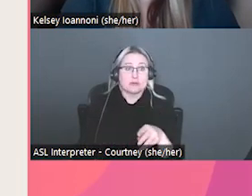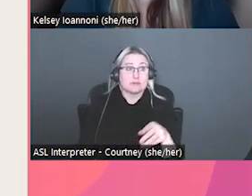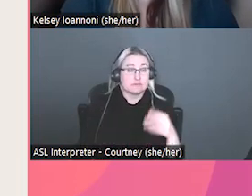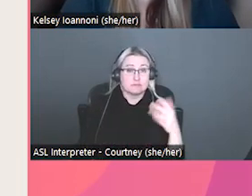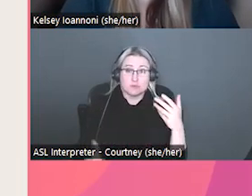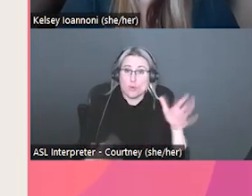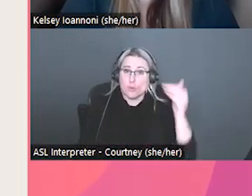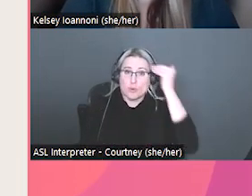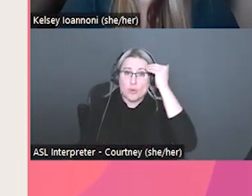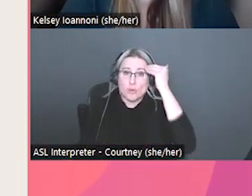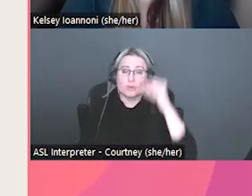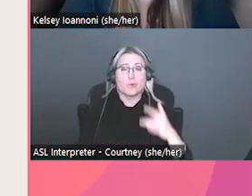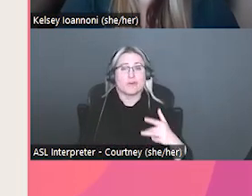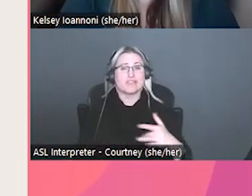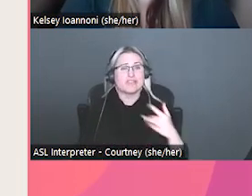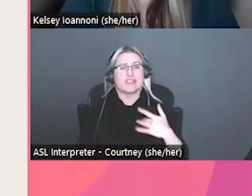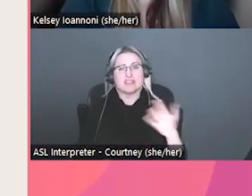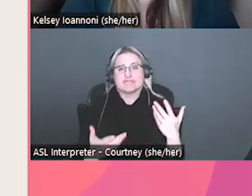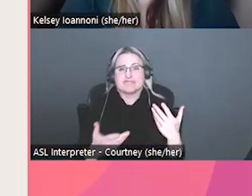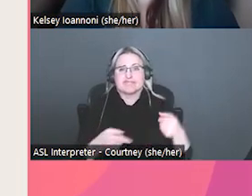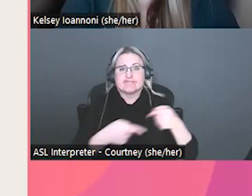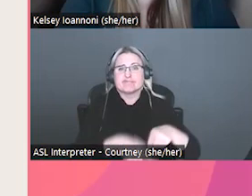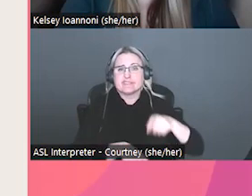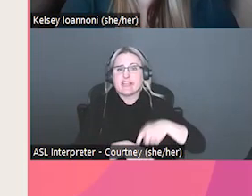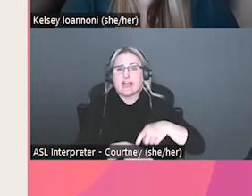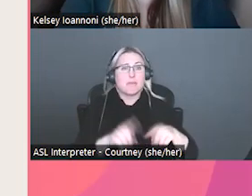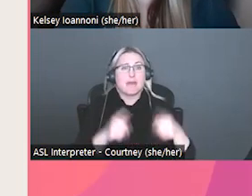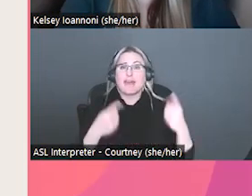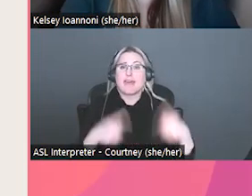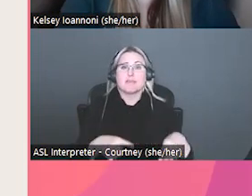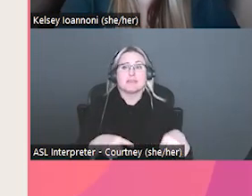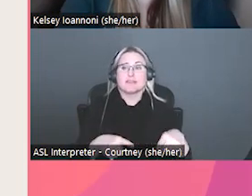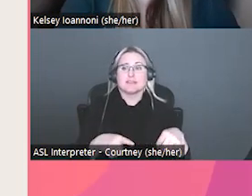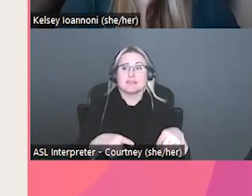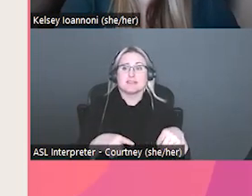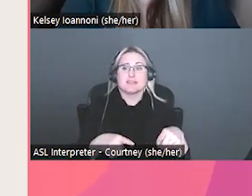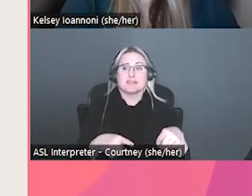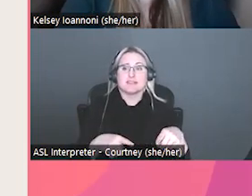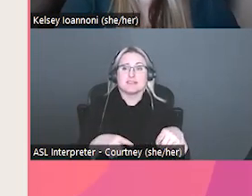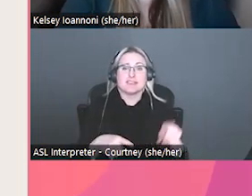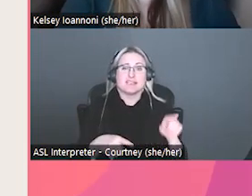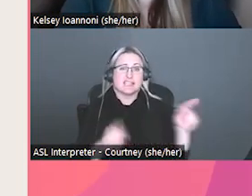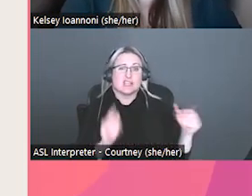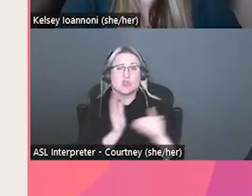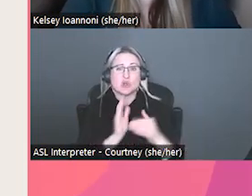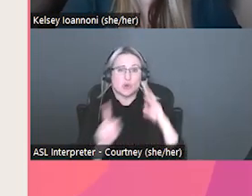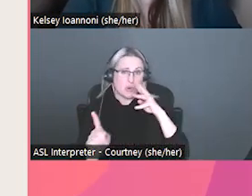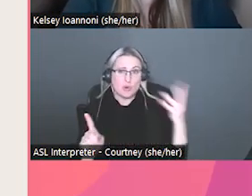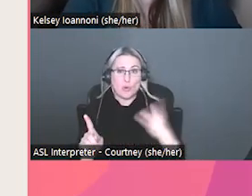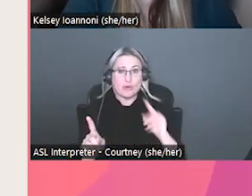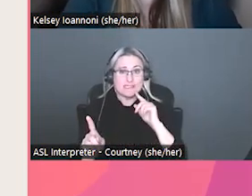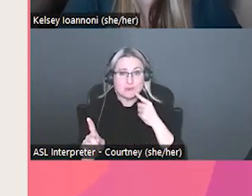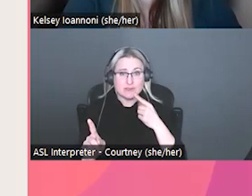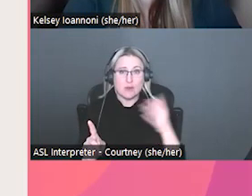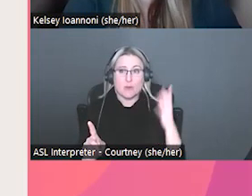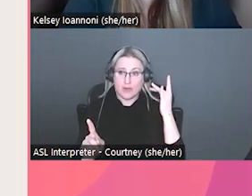or because it's an inconvenience, but it's just another factor on top of that is, I don't want my doctor to just ignore something very serious